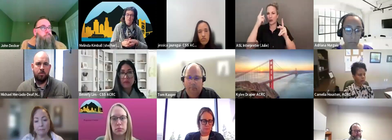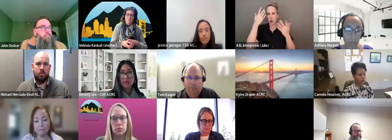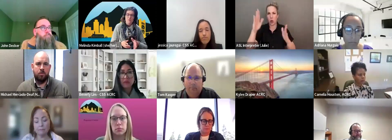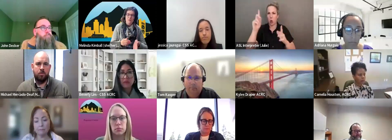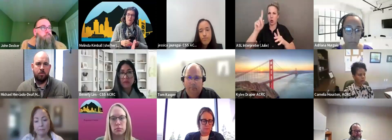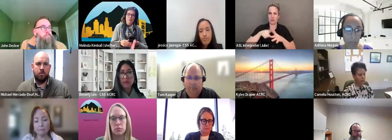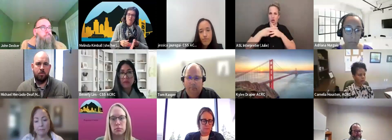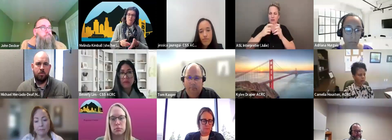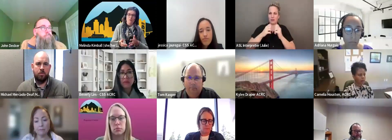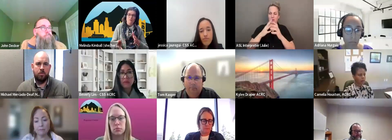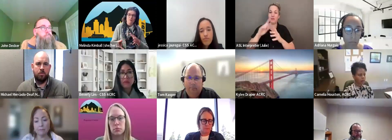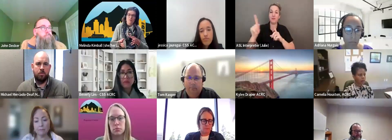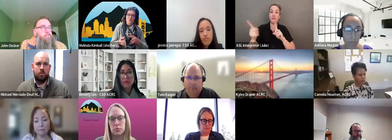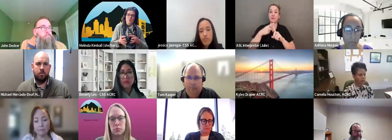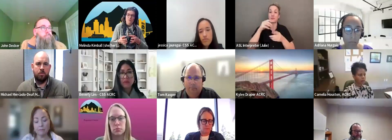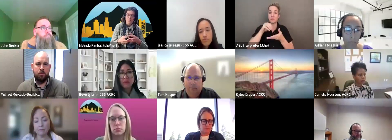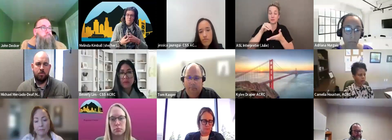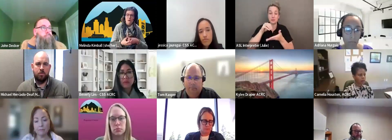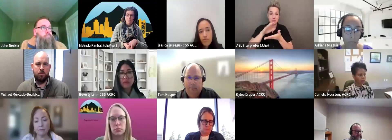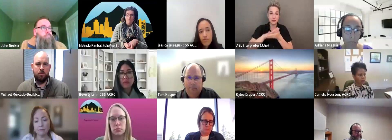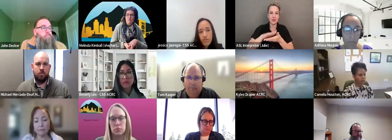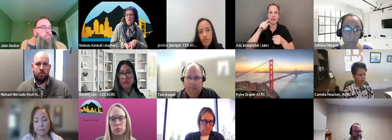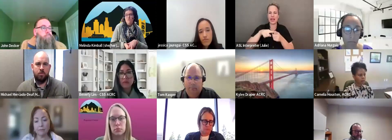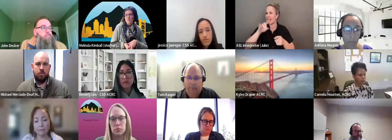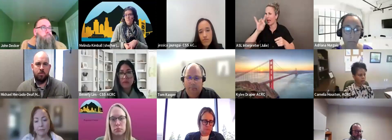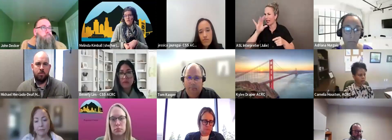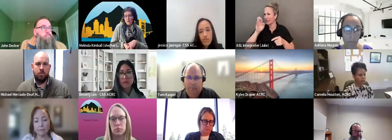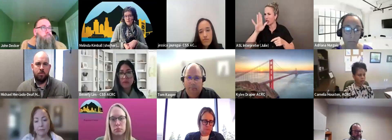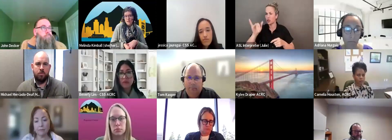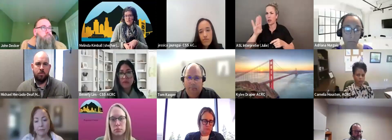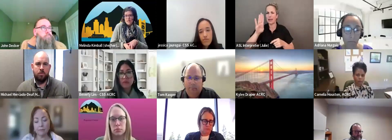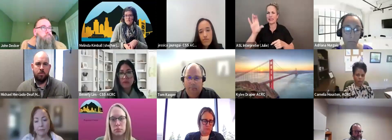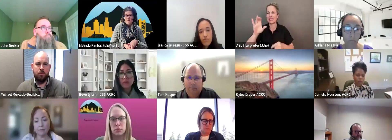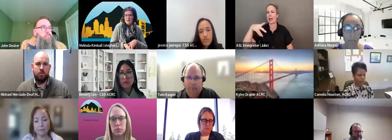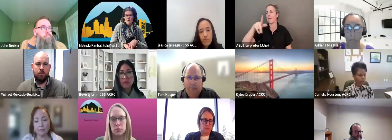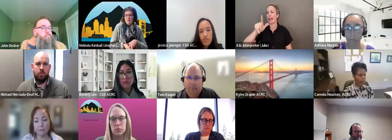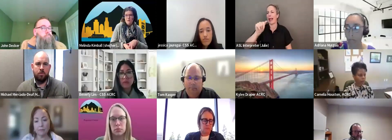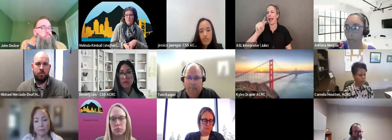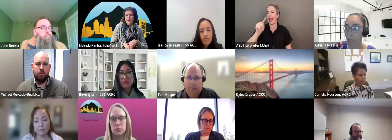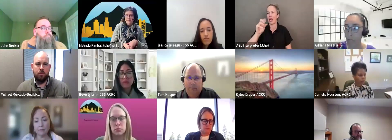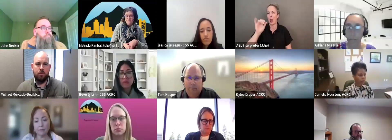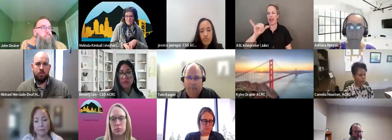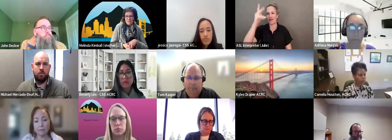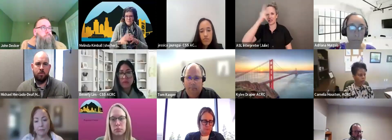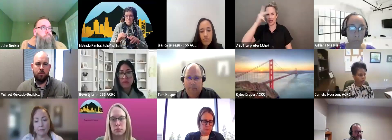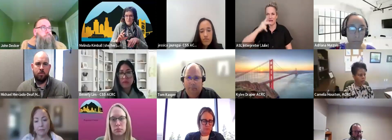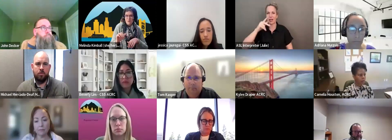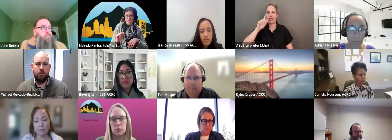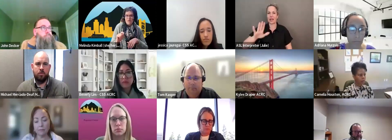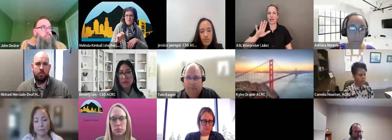this was first documented in the 5th century BC by the philosopher Plato in his dialogue called Cratylus,